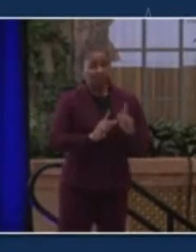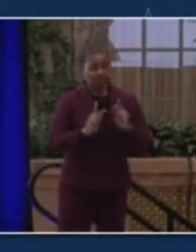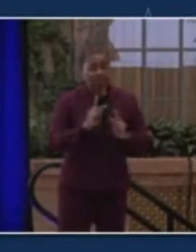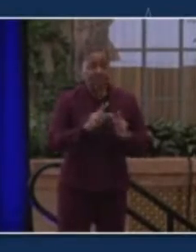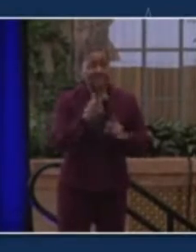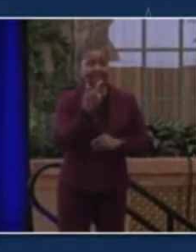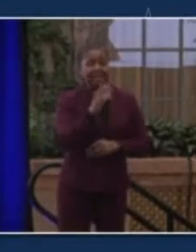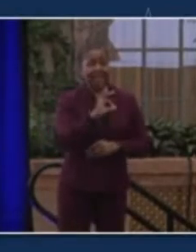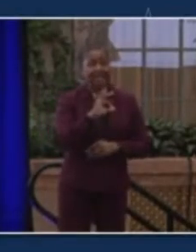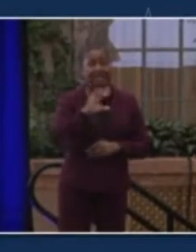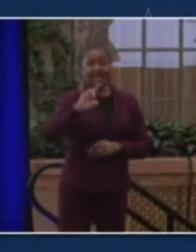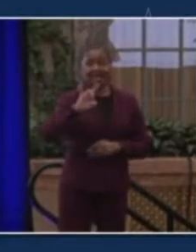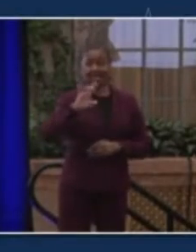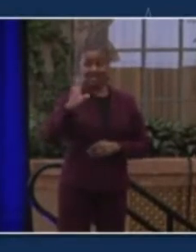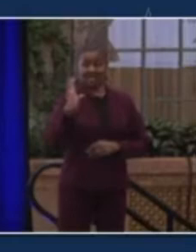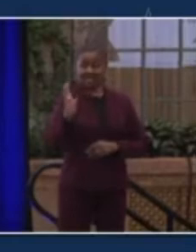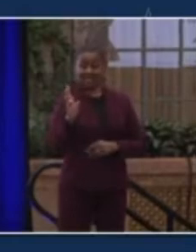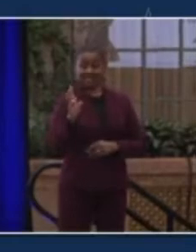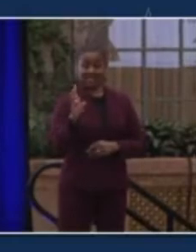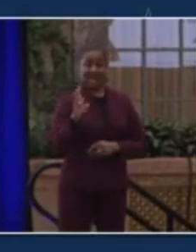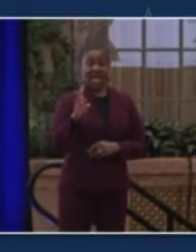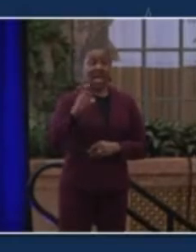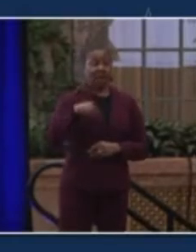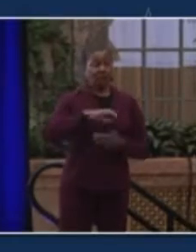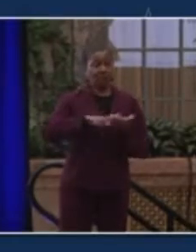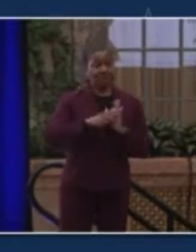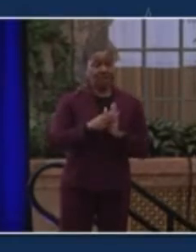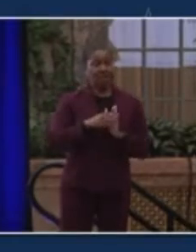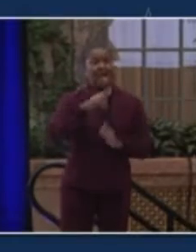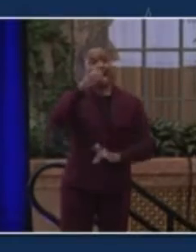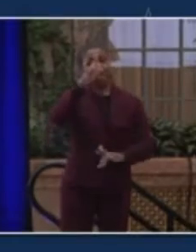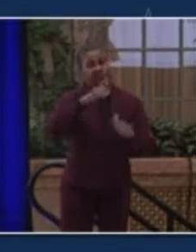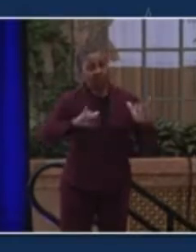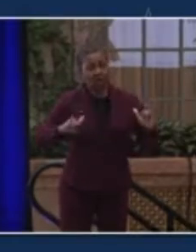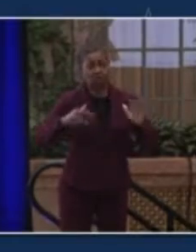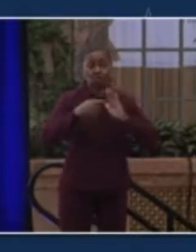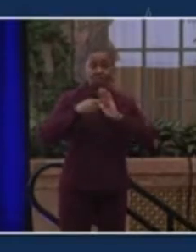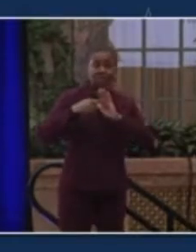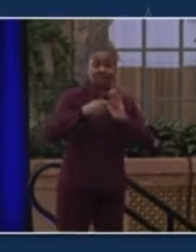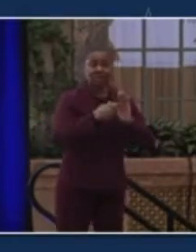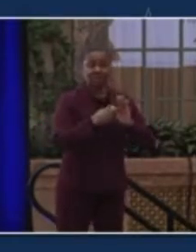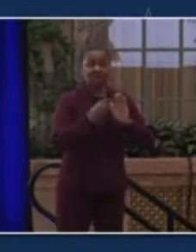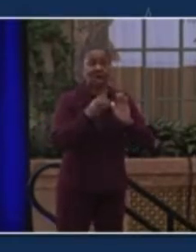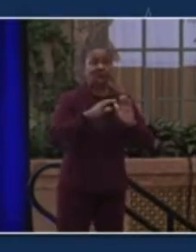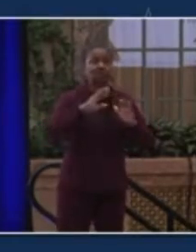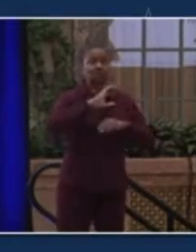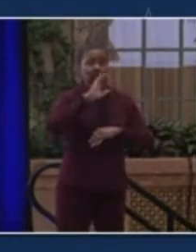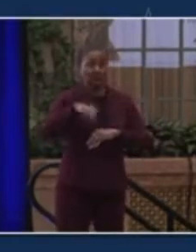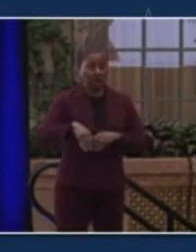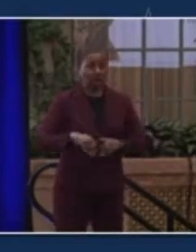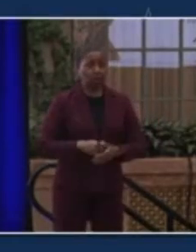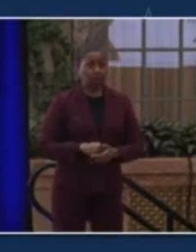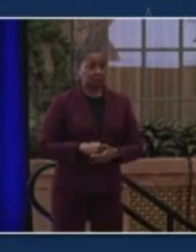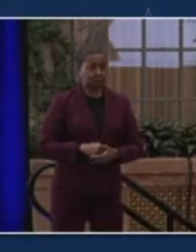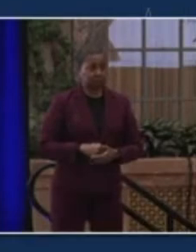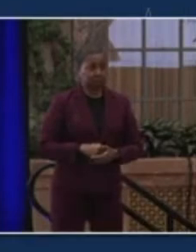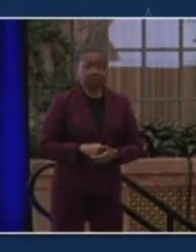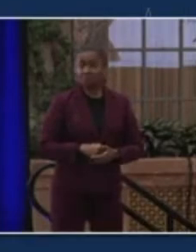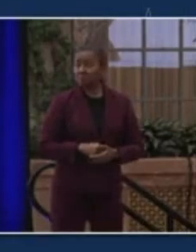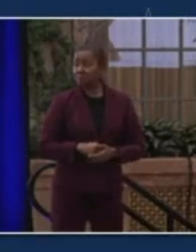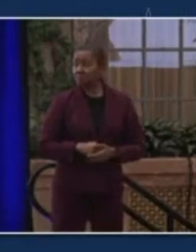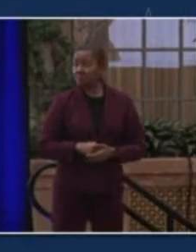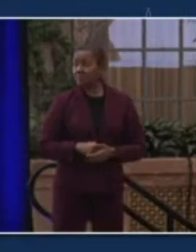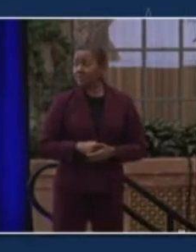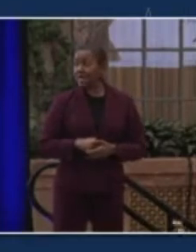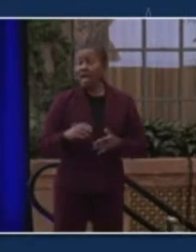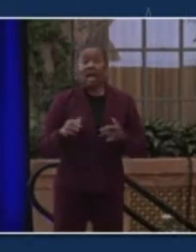in 1986 and became a diverse representative Chicago. And